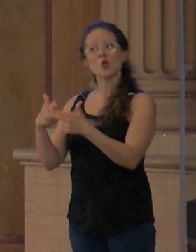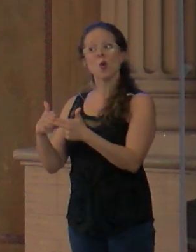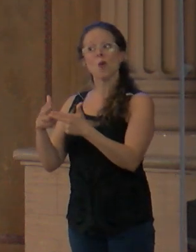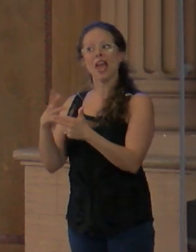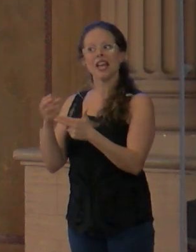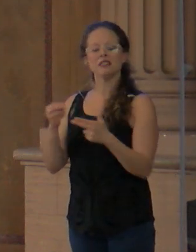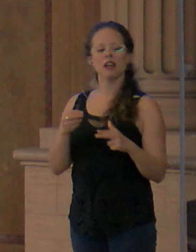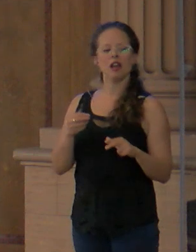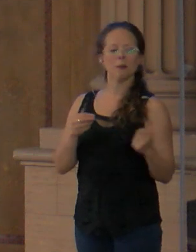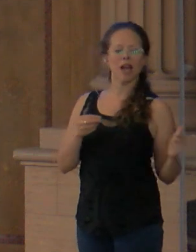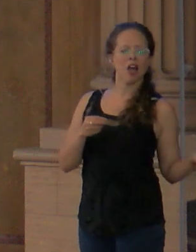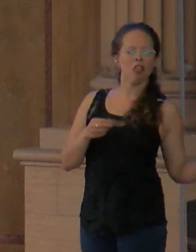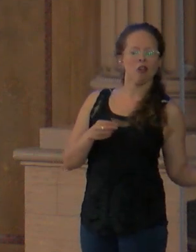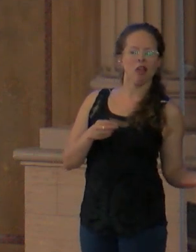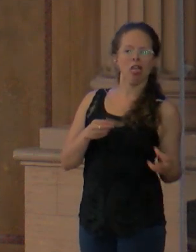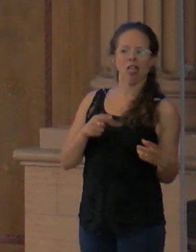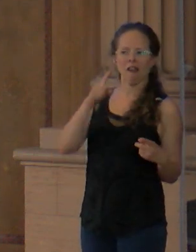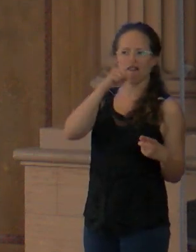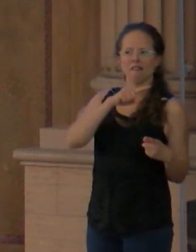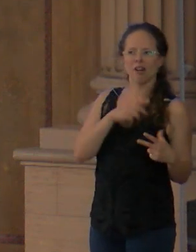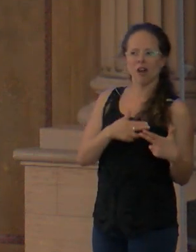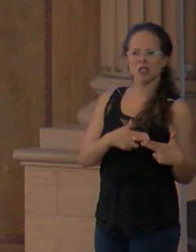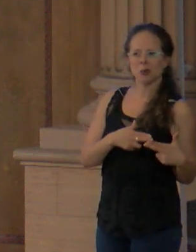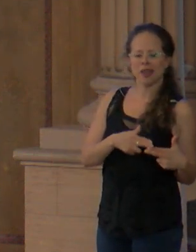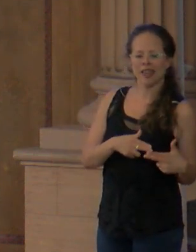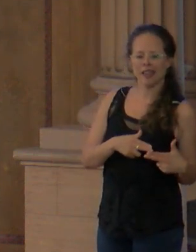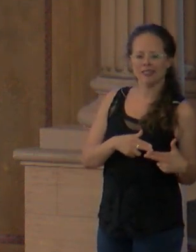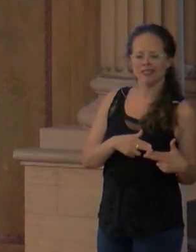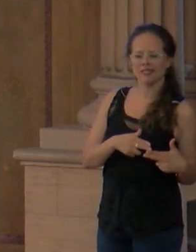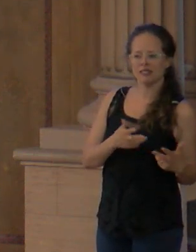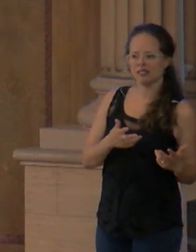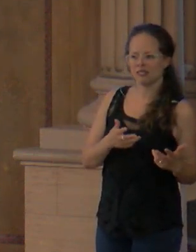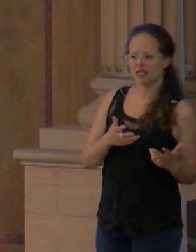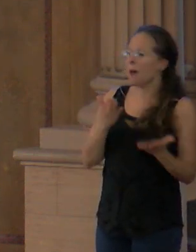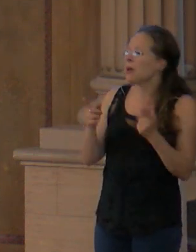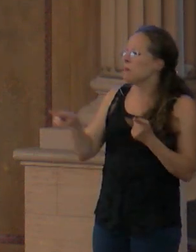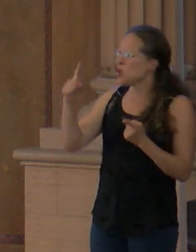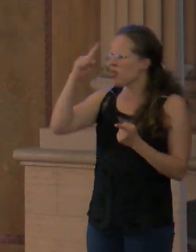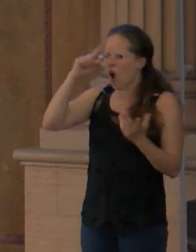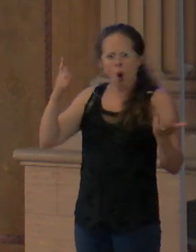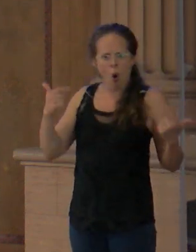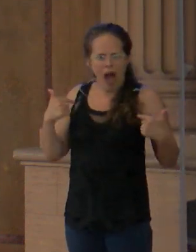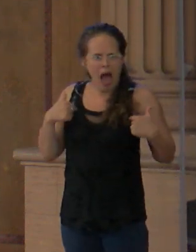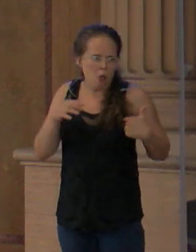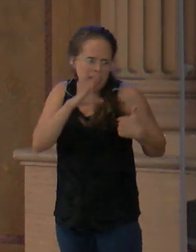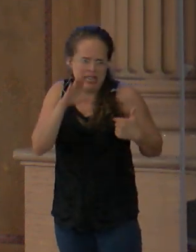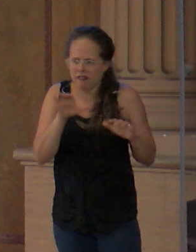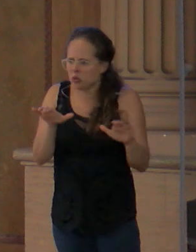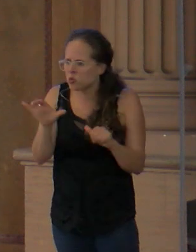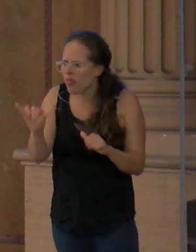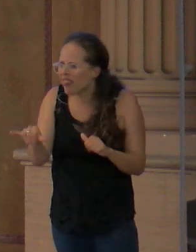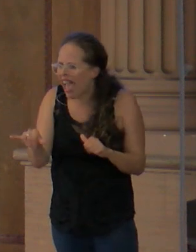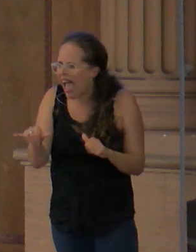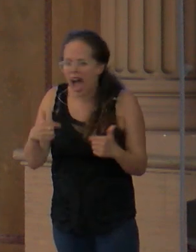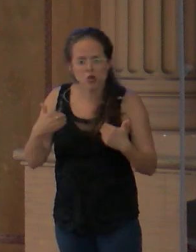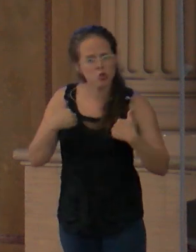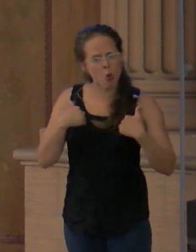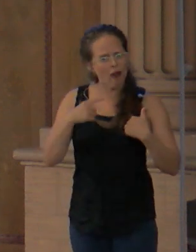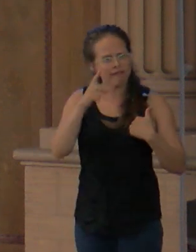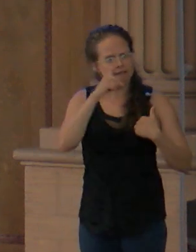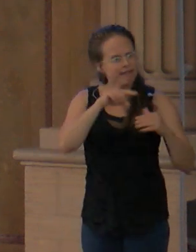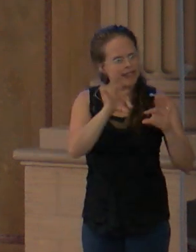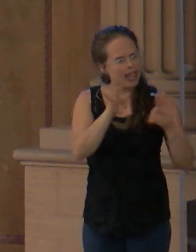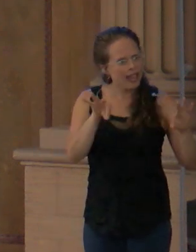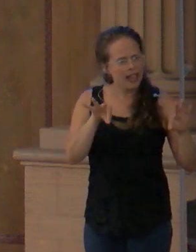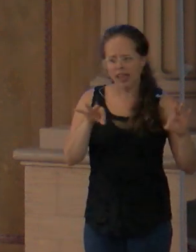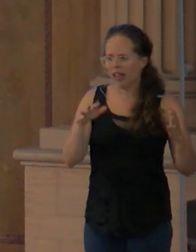standards. Now, you might feel like, okay, I'm off the hook here because I'm not clocking back odometers. I'm not recalibrating the scales at